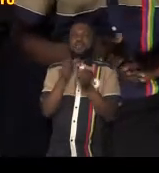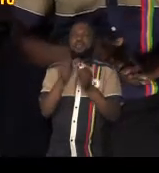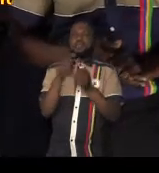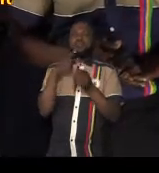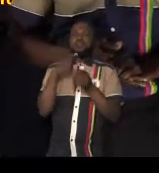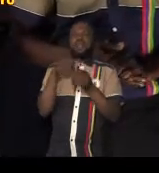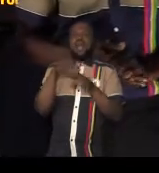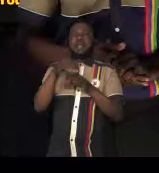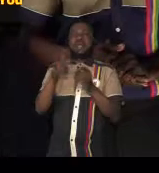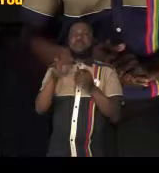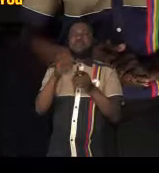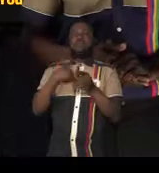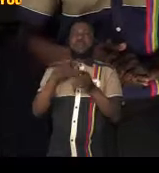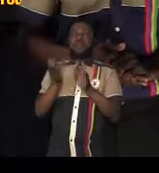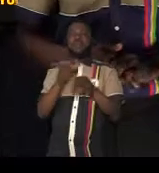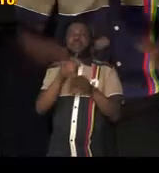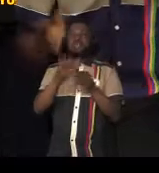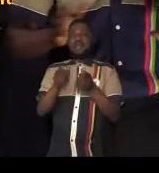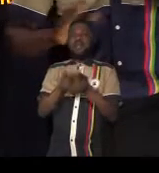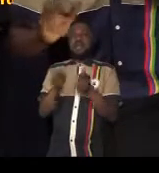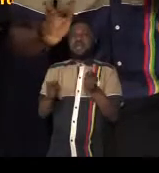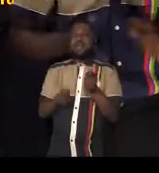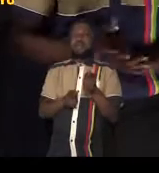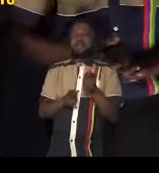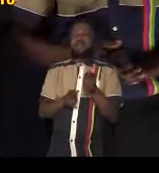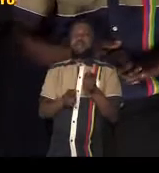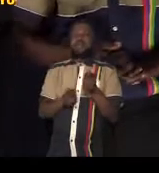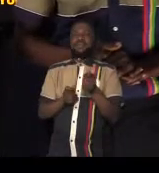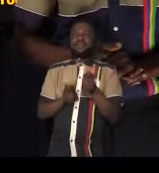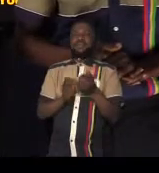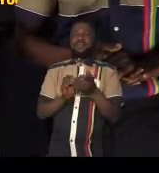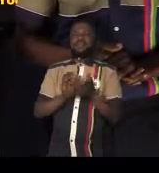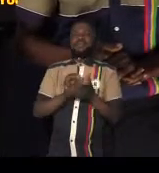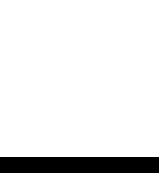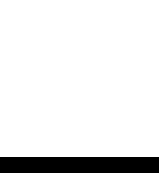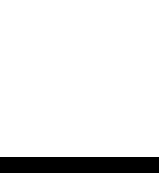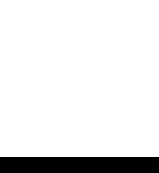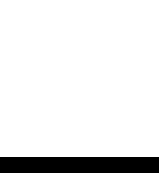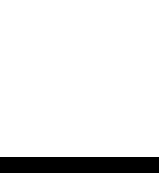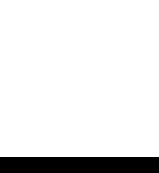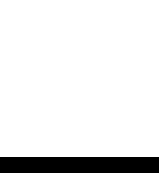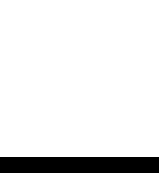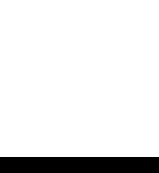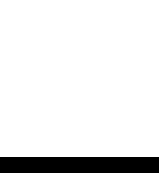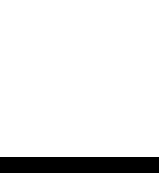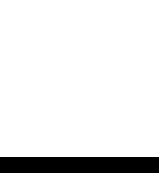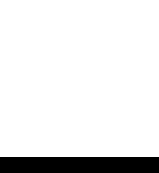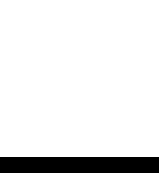stay safe. Because at LASUBEB, we leave no child behind.